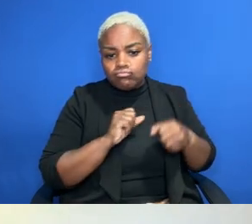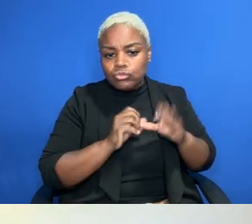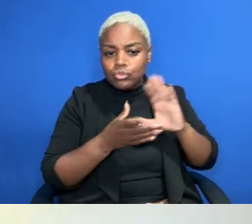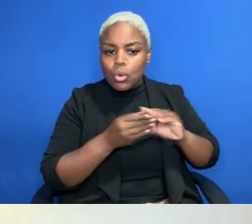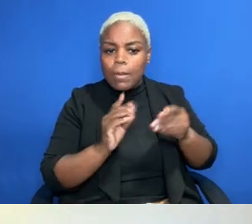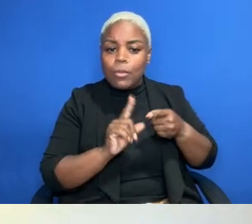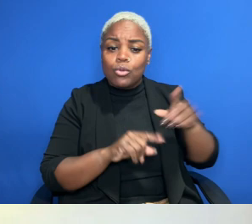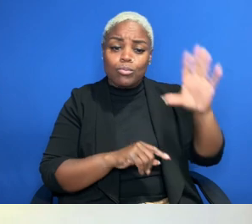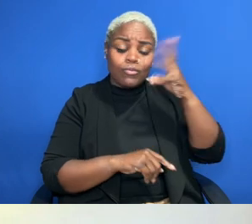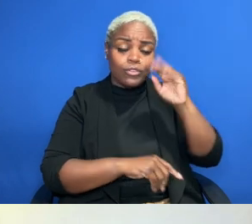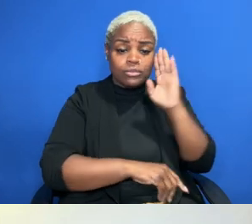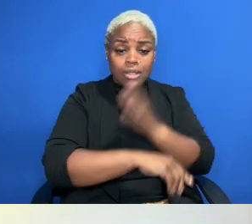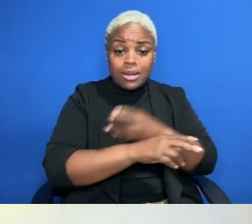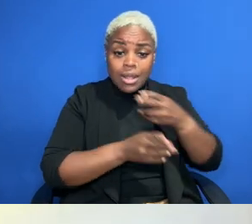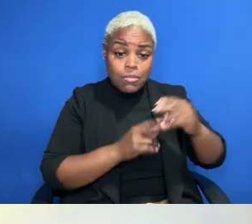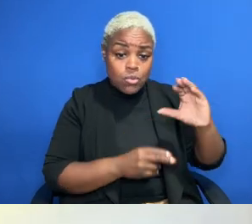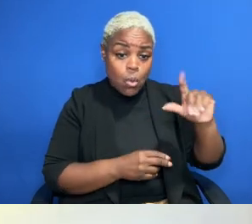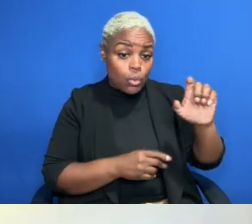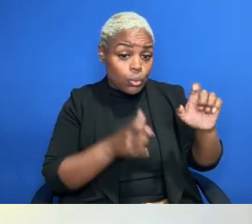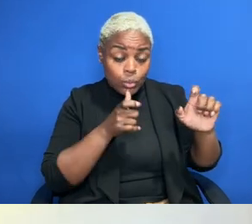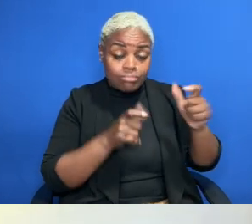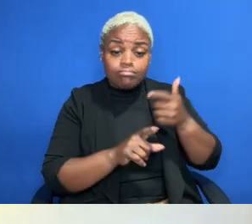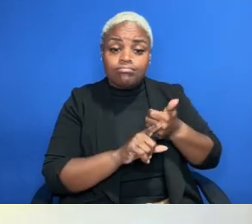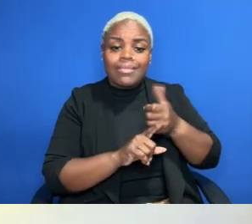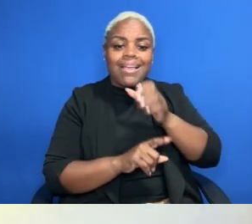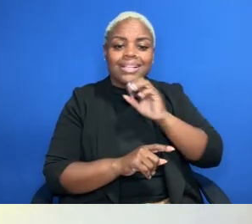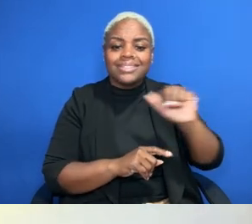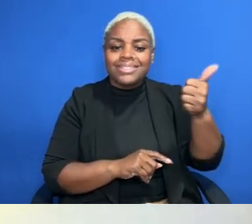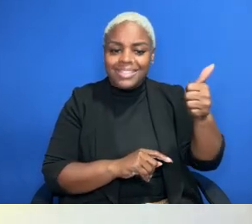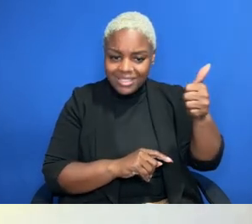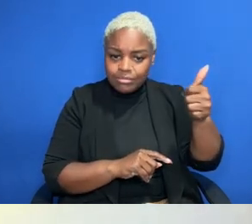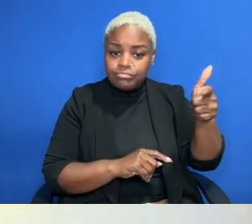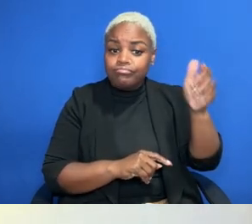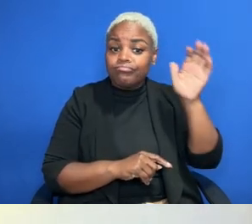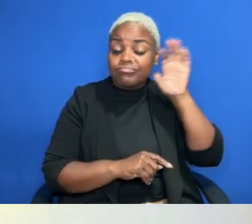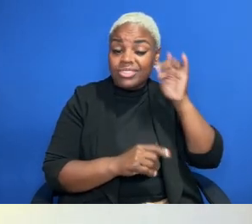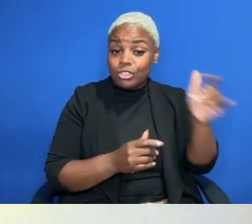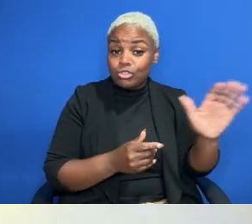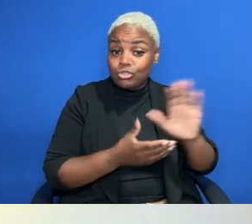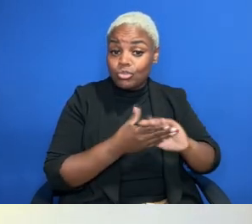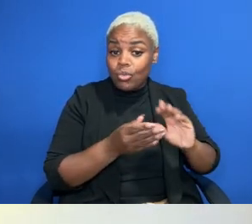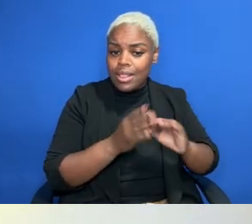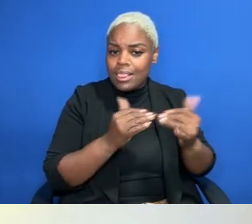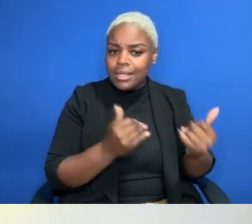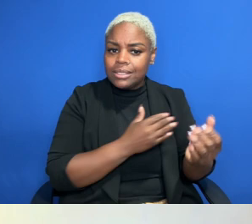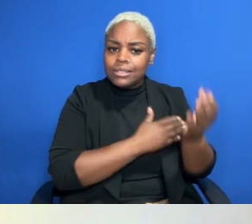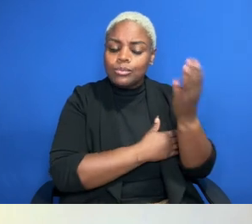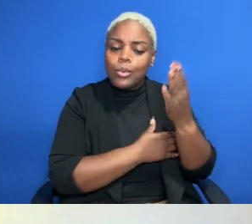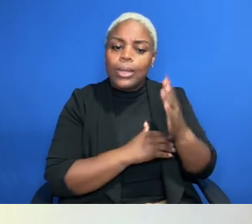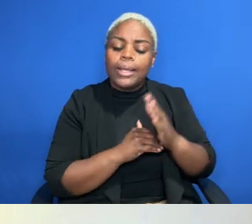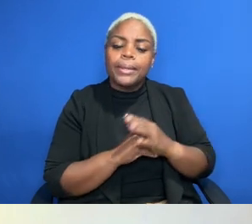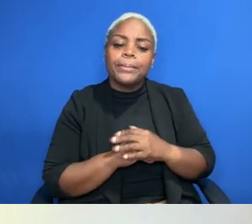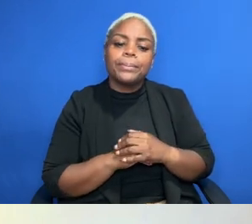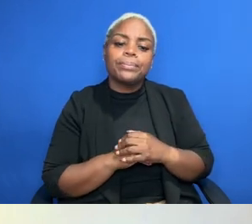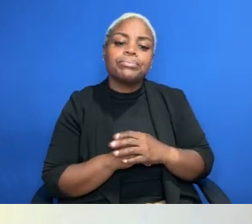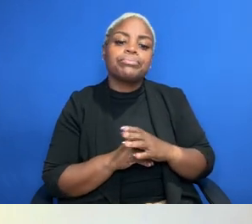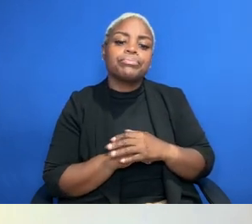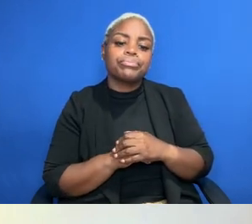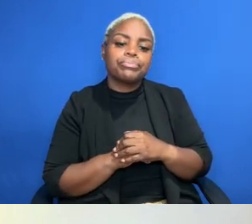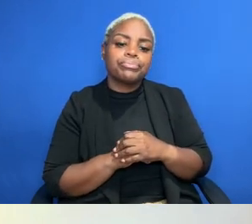heart-wrenching story about her beautiful son, Cole, who was only 10 years old. And as many of you heard her